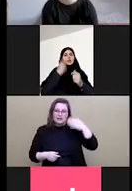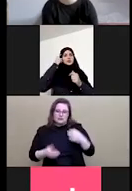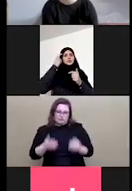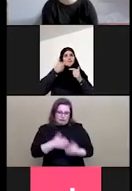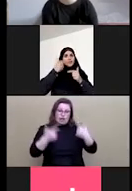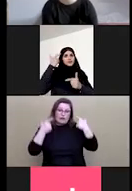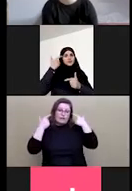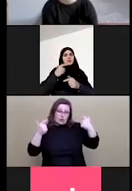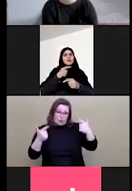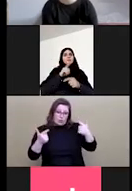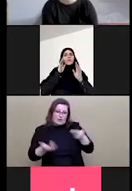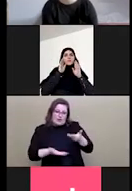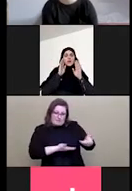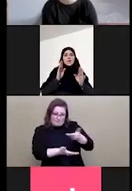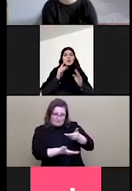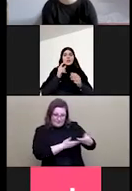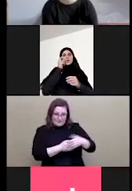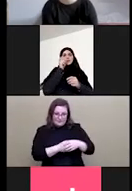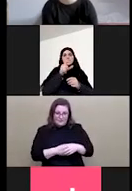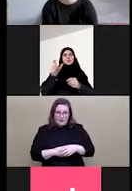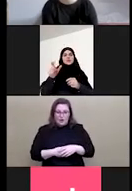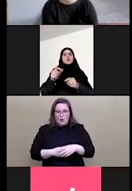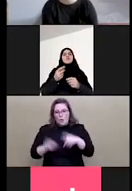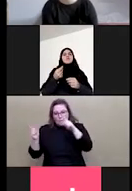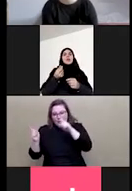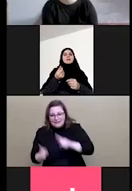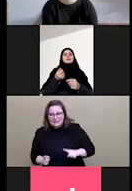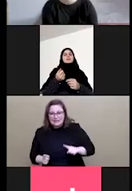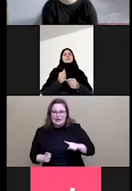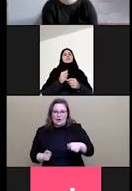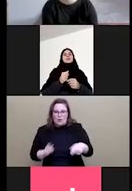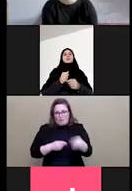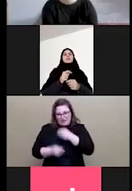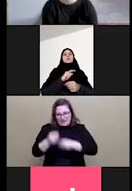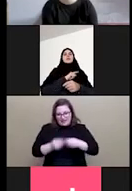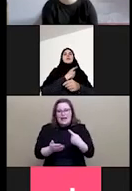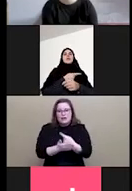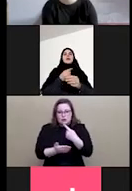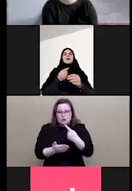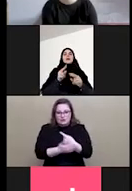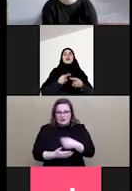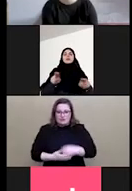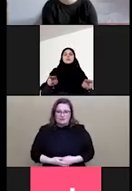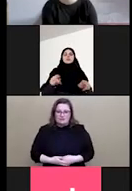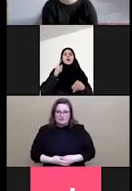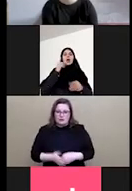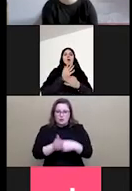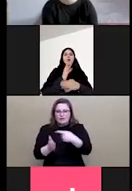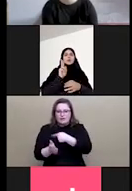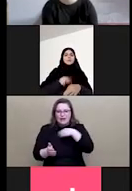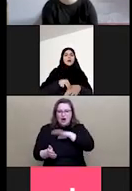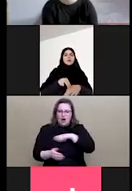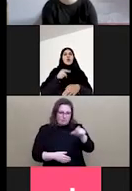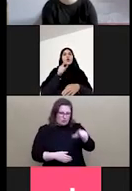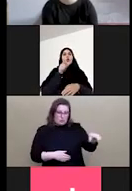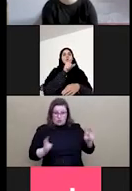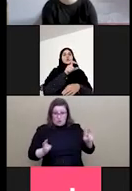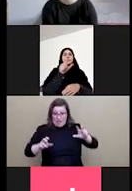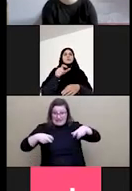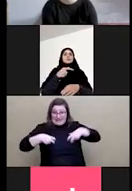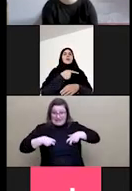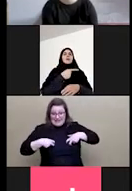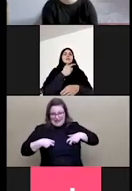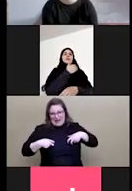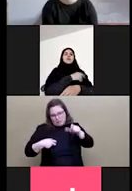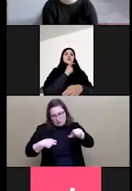financial resources. Because if we have persons with disabilities as project staff, and or if they're included in the project